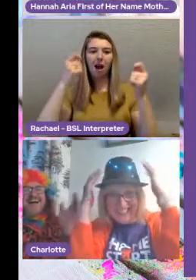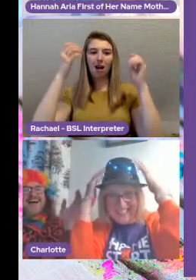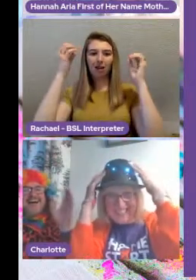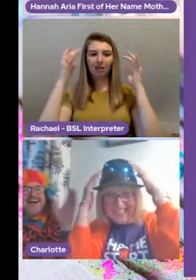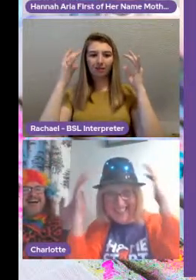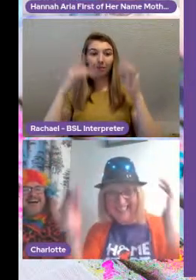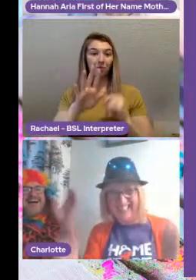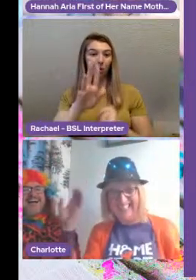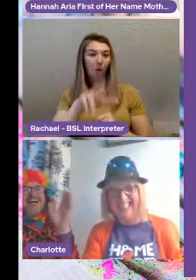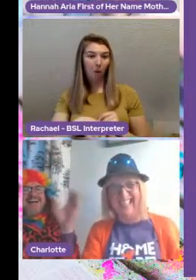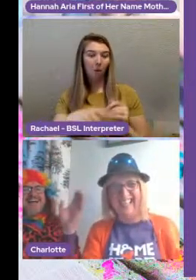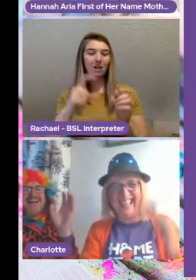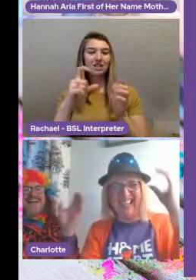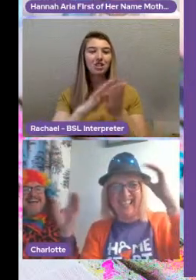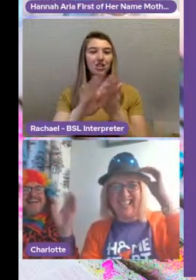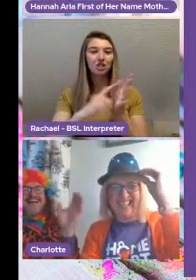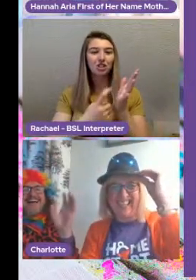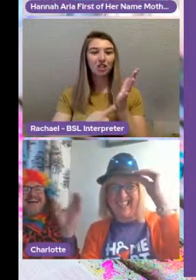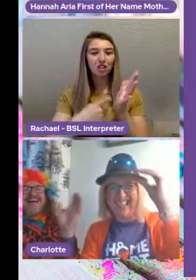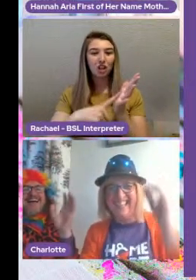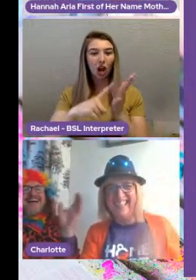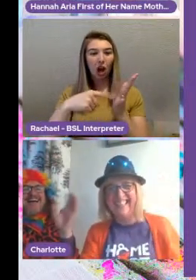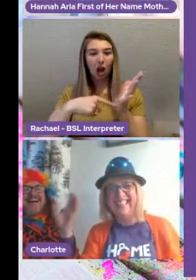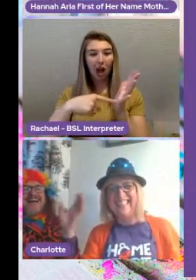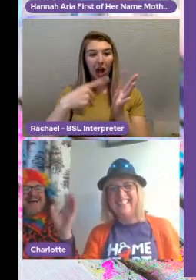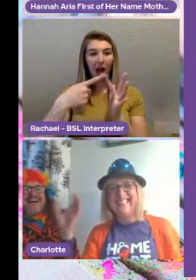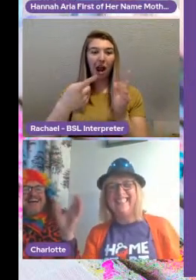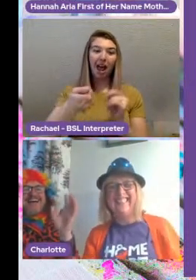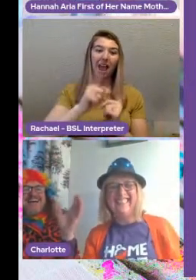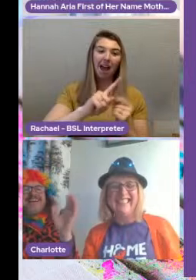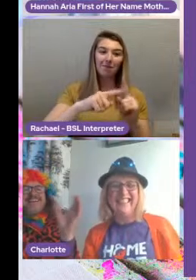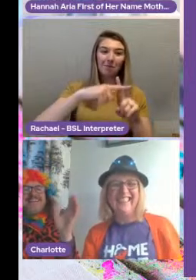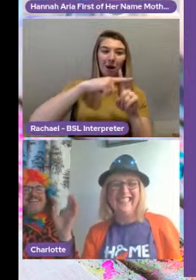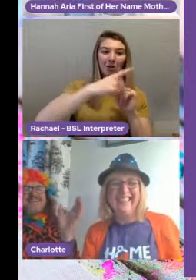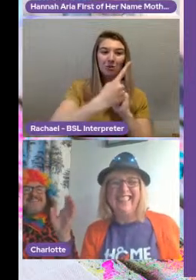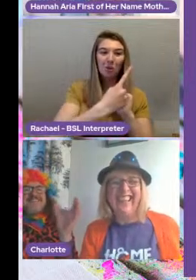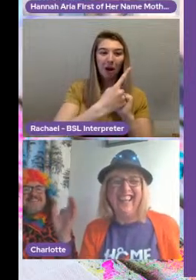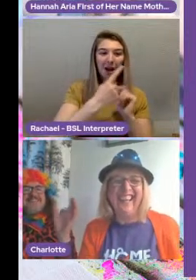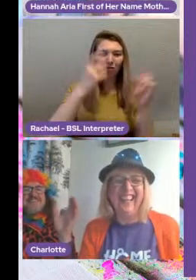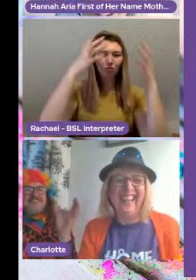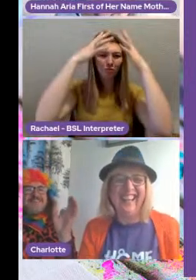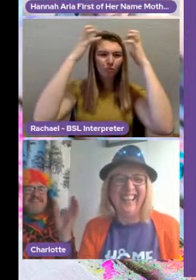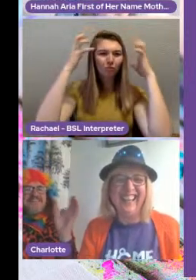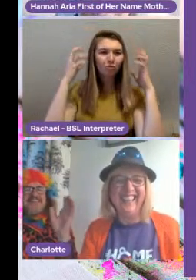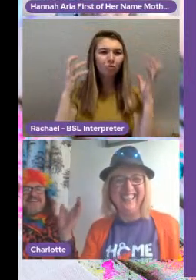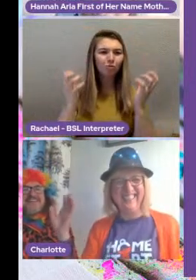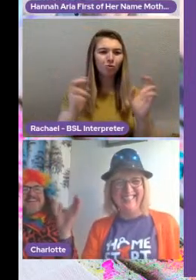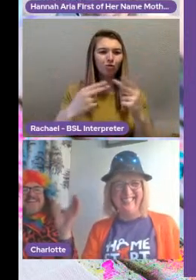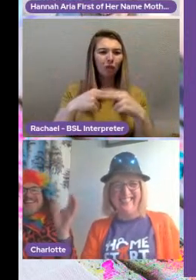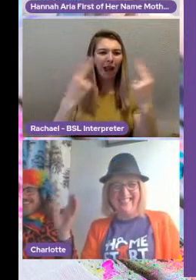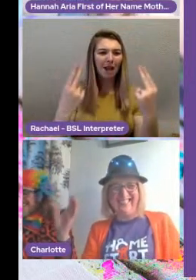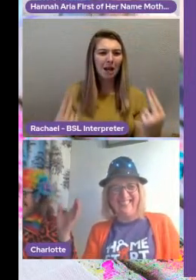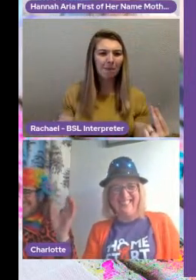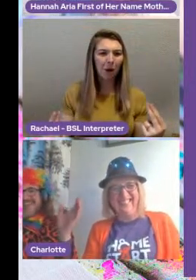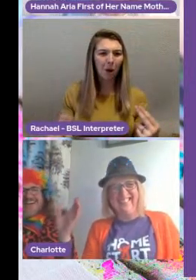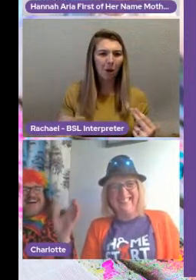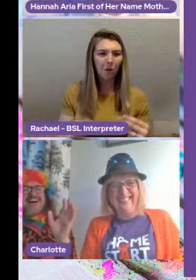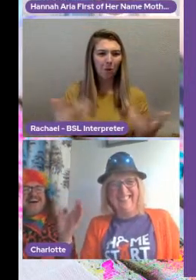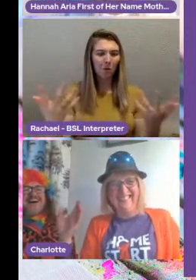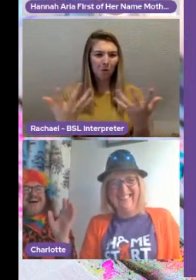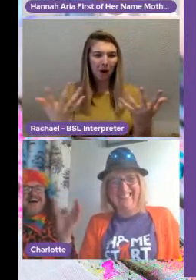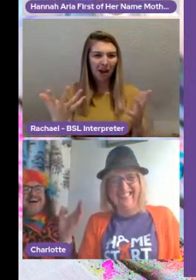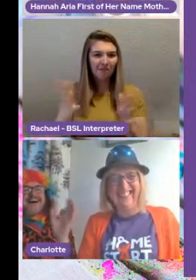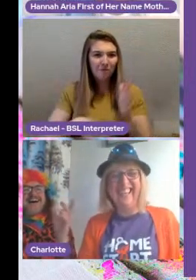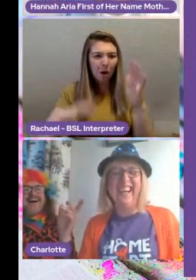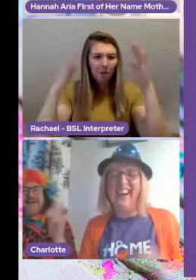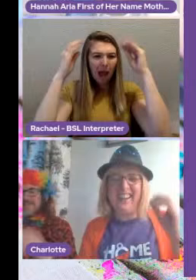rainbow wig amongst us. Oh, how brilliant is that? That is epic. Where on earth did you get that